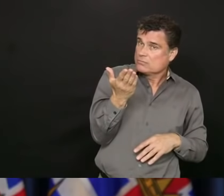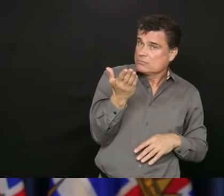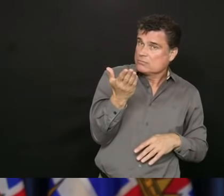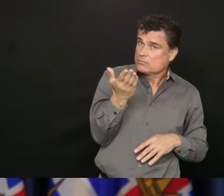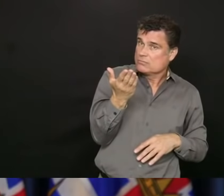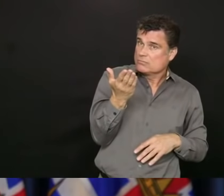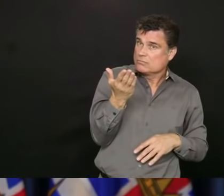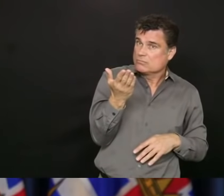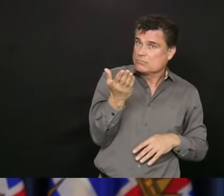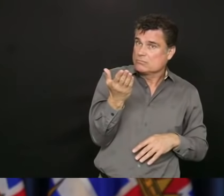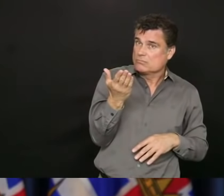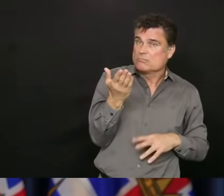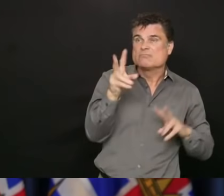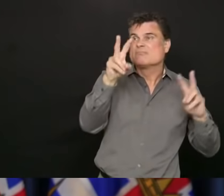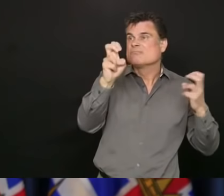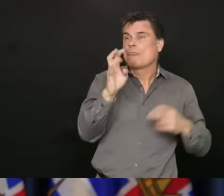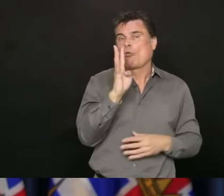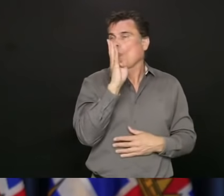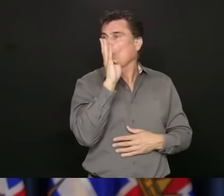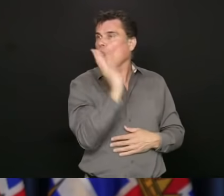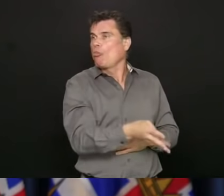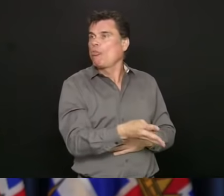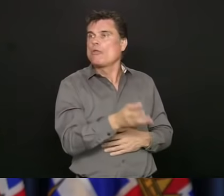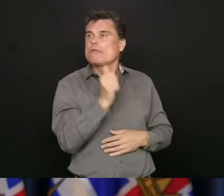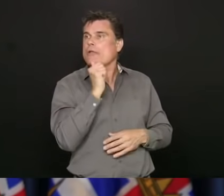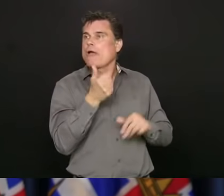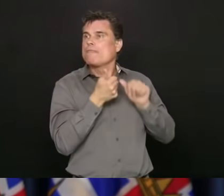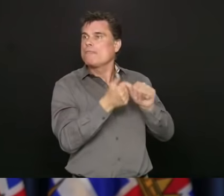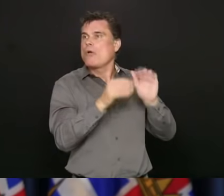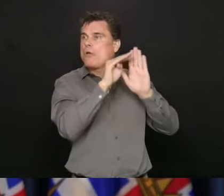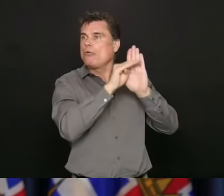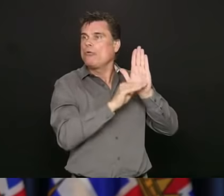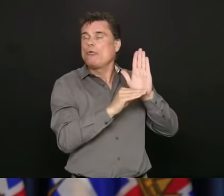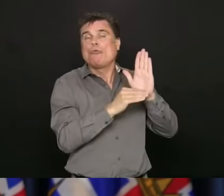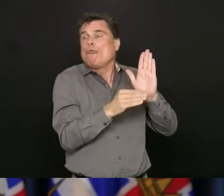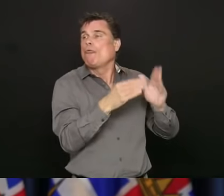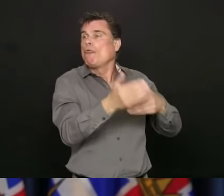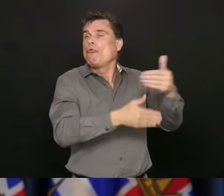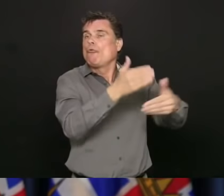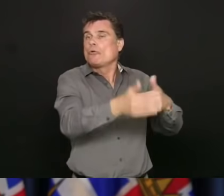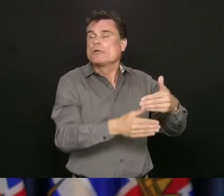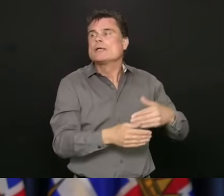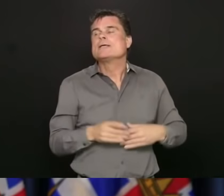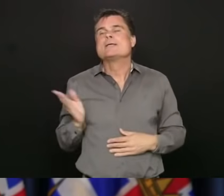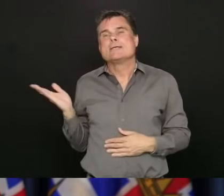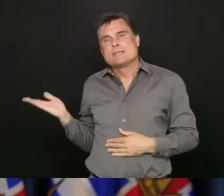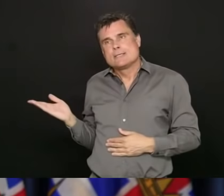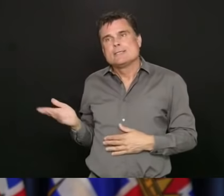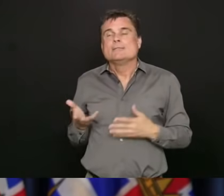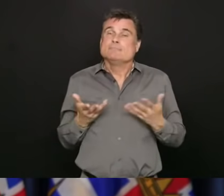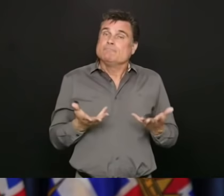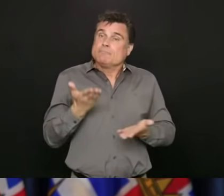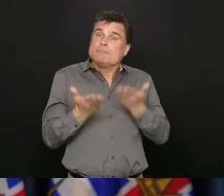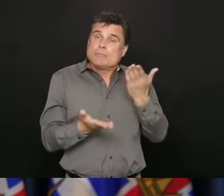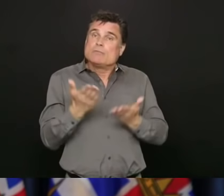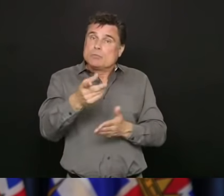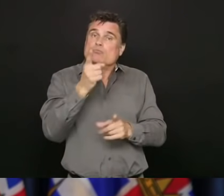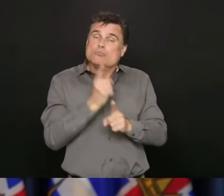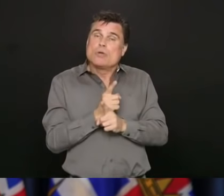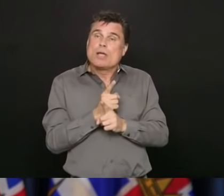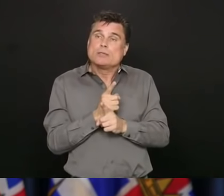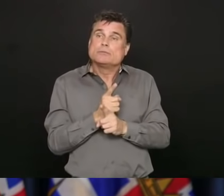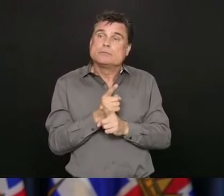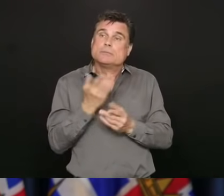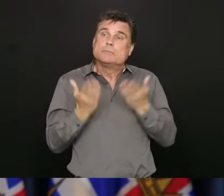There are judicial processes to confirm or deny those points of view that I'm sure people will avail themselves